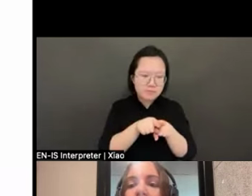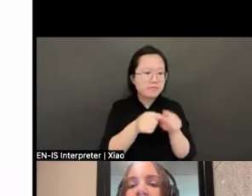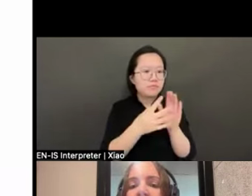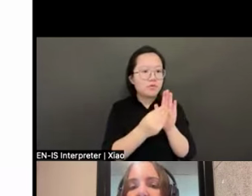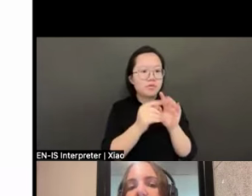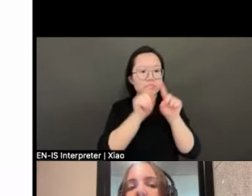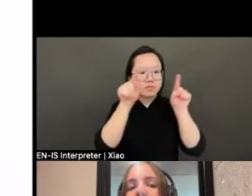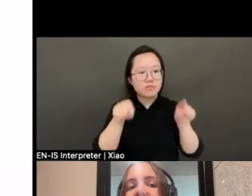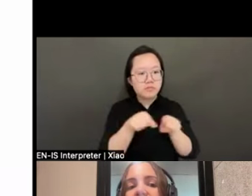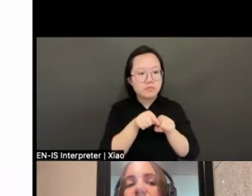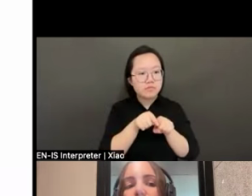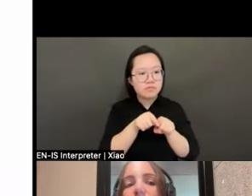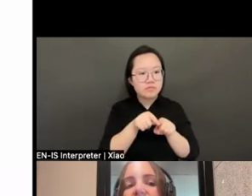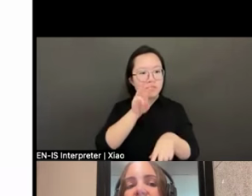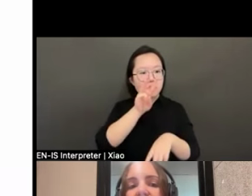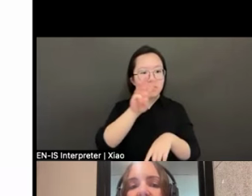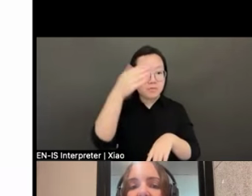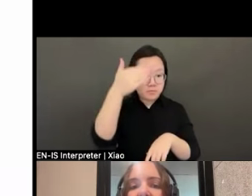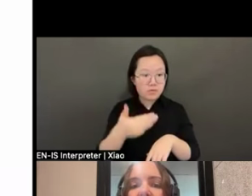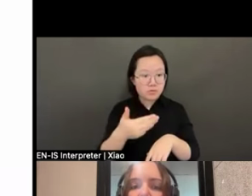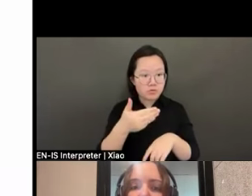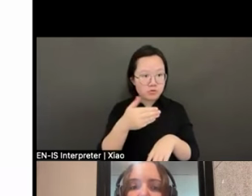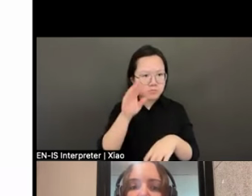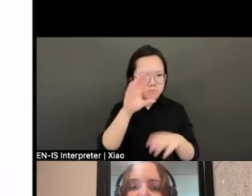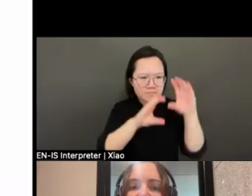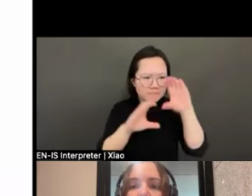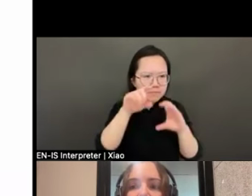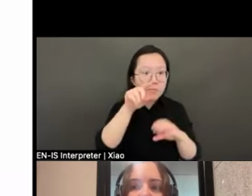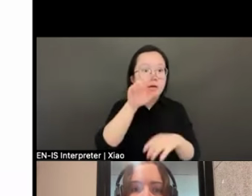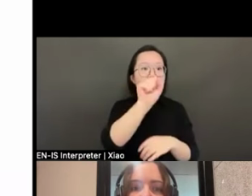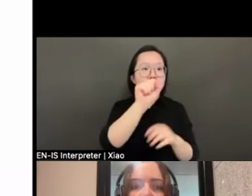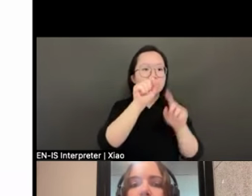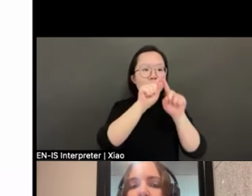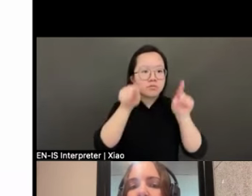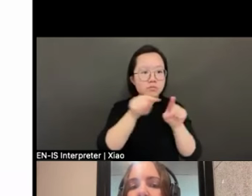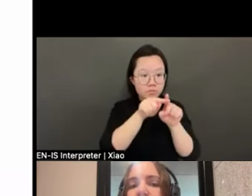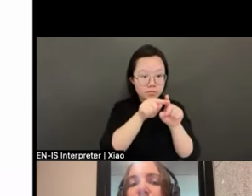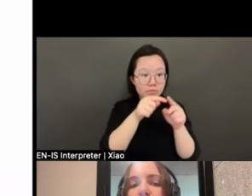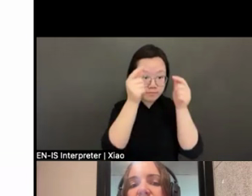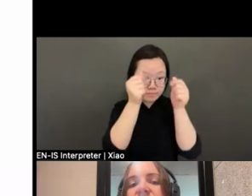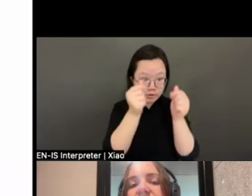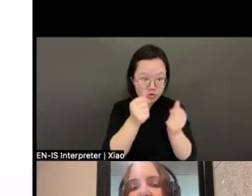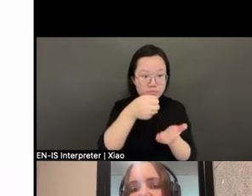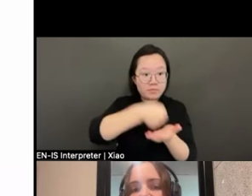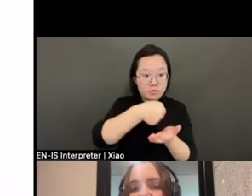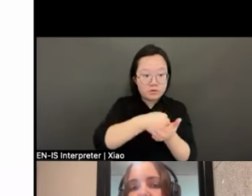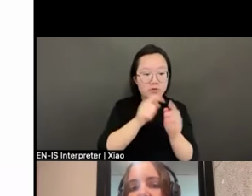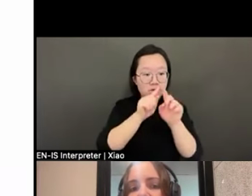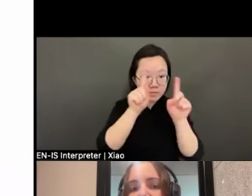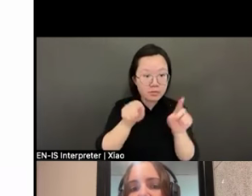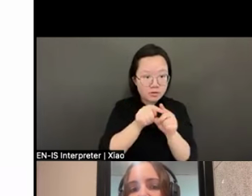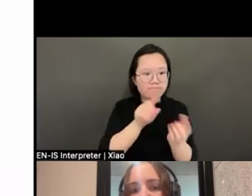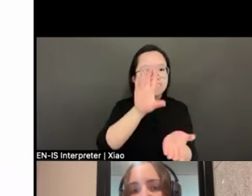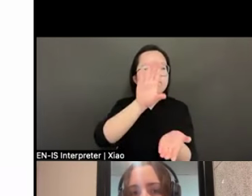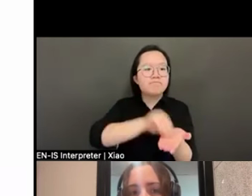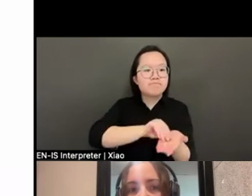webpage. So you can download it and fill in your budget template in there. We don't have strict caps on